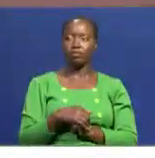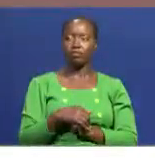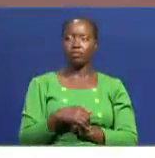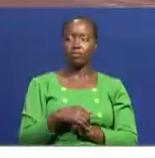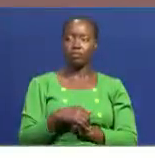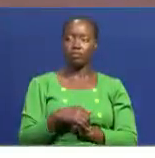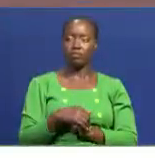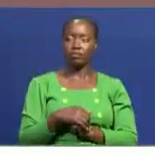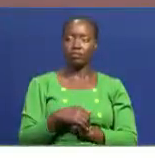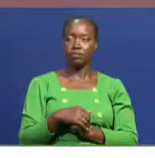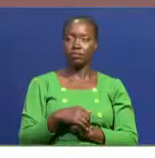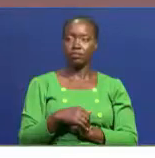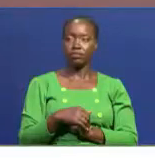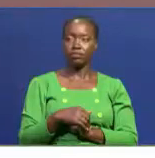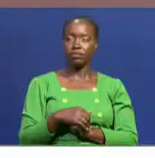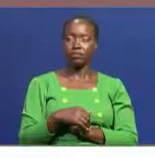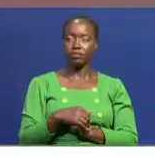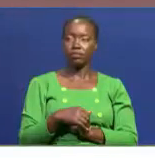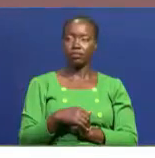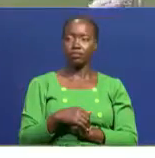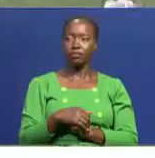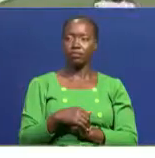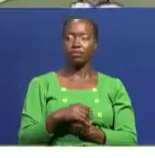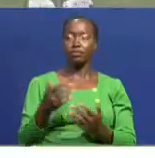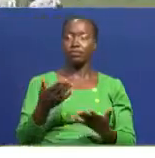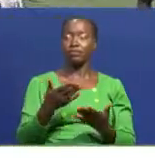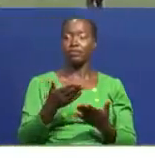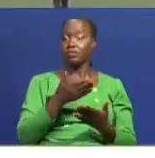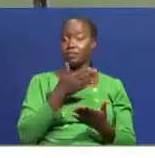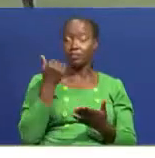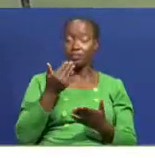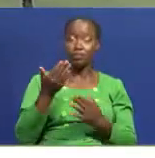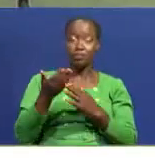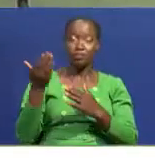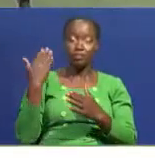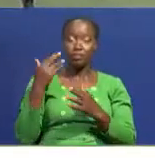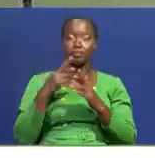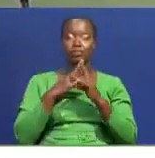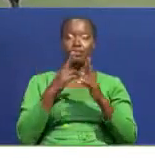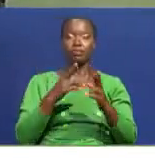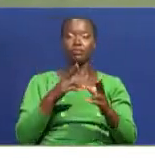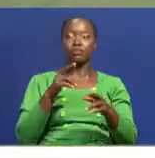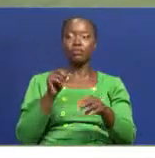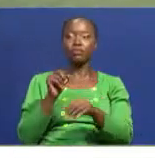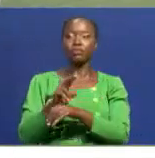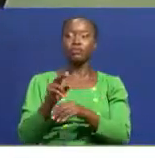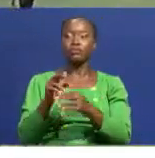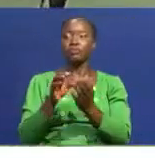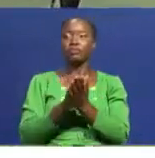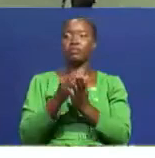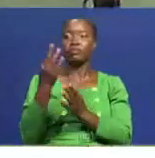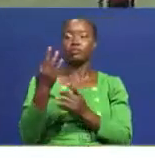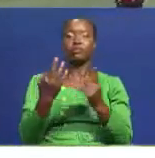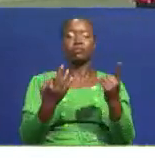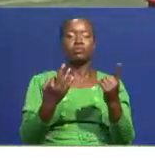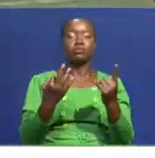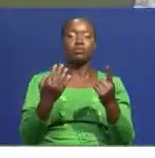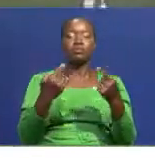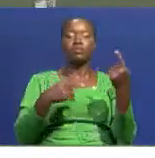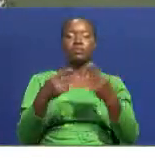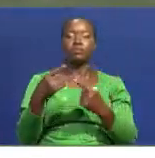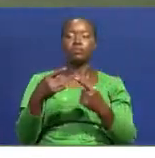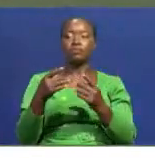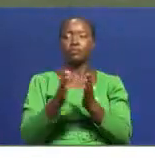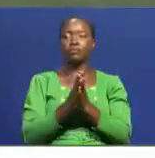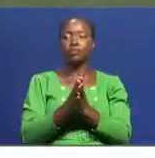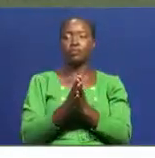Well, they had to wait. Zamalek bettered their previous results in the penultimate stage of 3-1 victory by SuperSport United